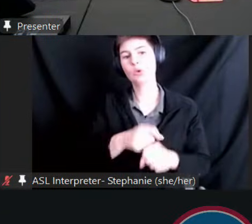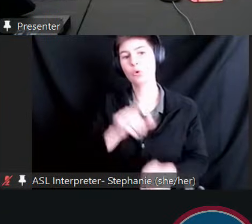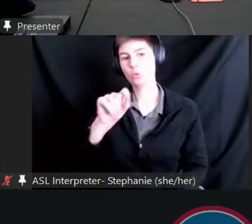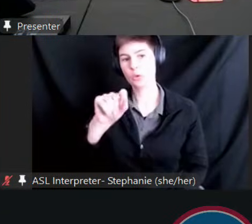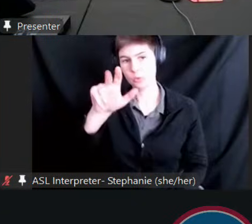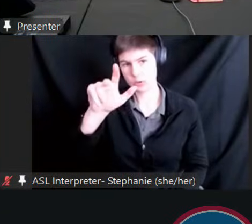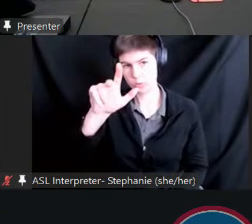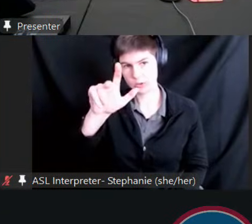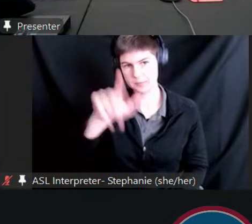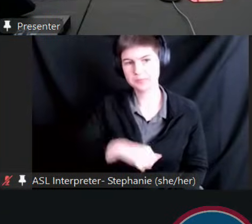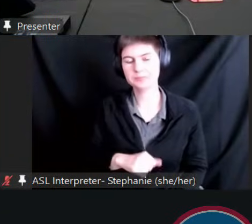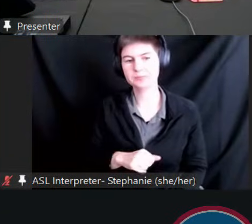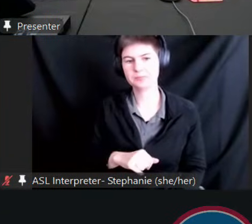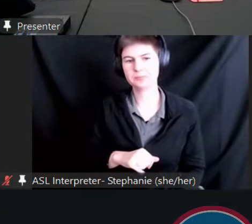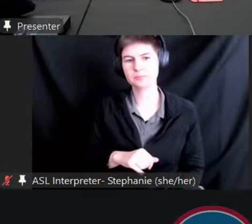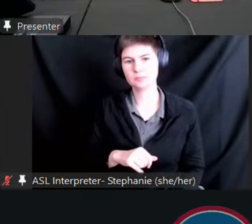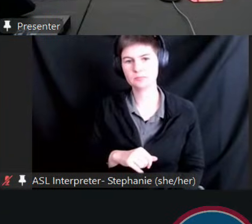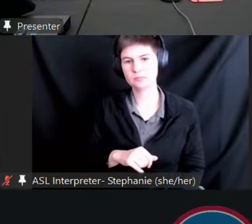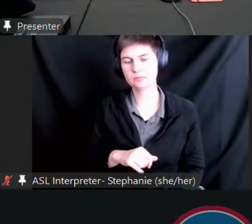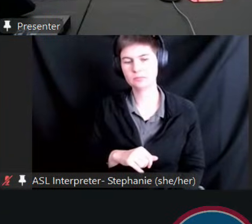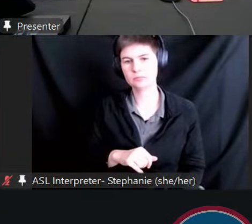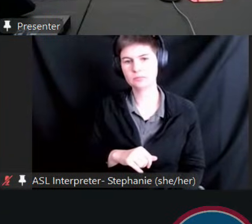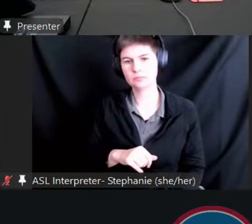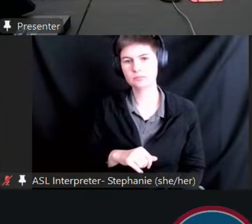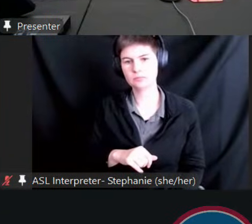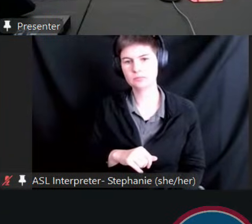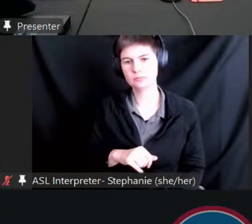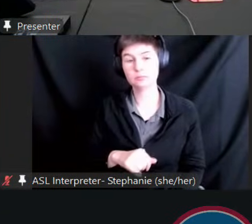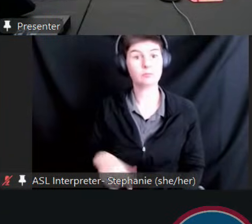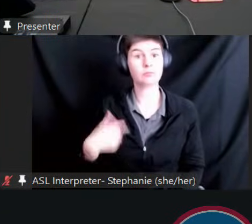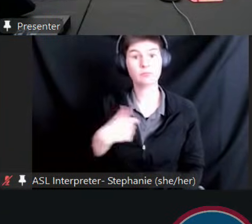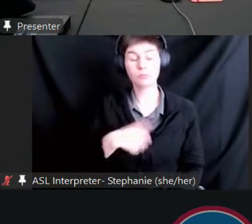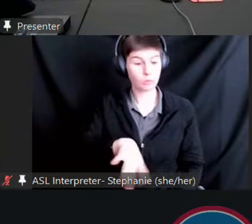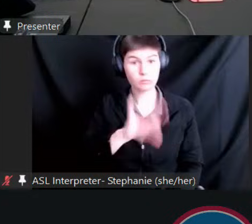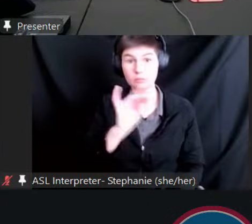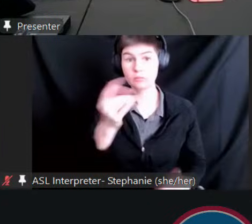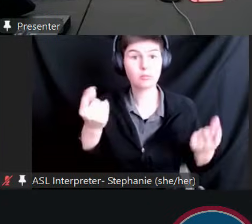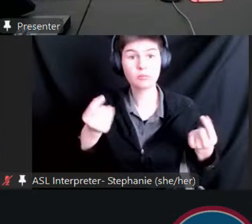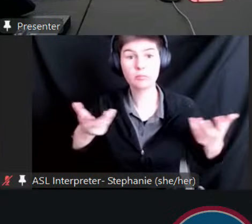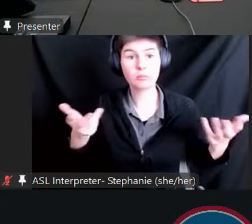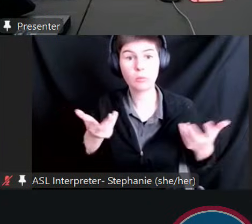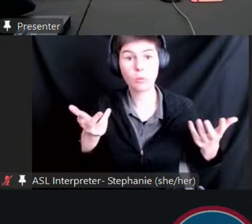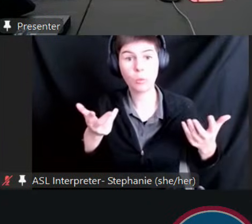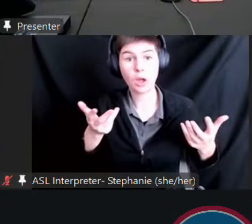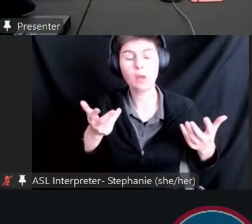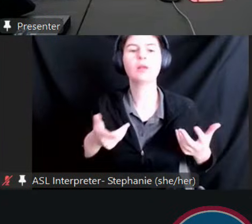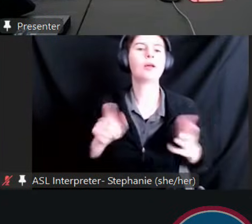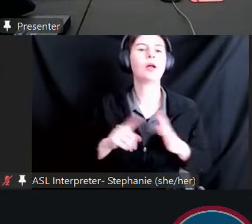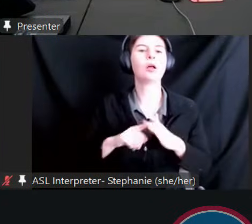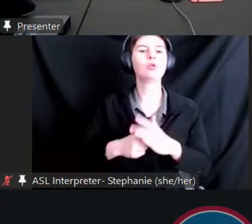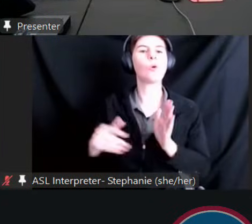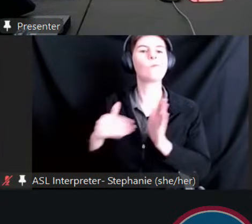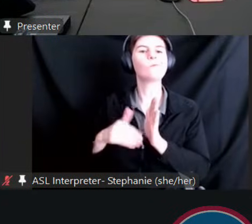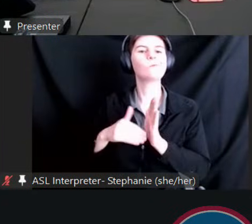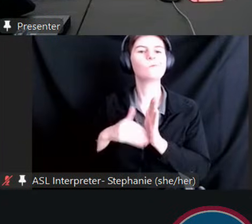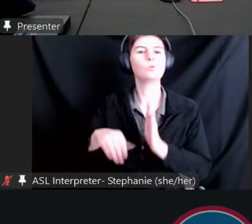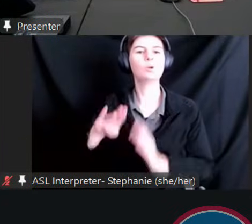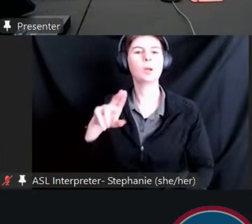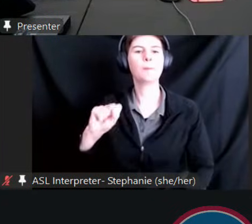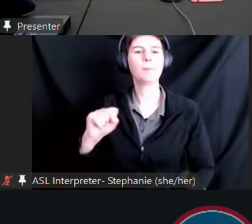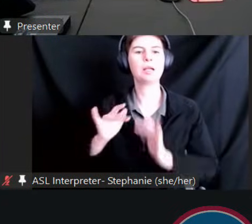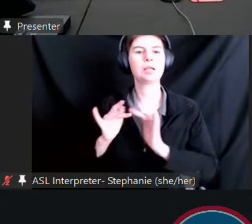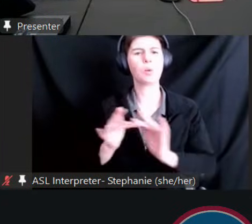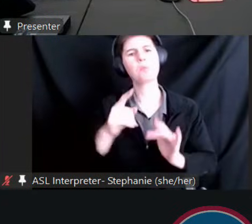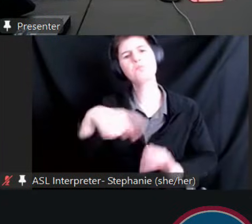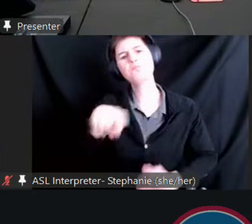of the first things that came out of that was a tangible to do was implementation of the frequent bus network, which you guys may be familiar